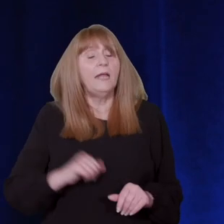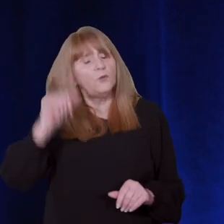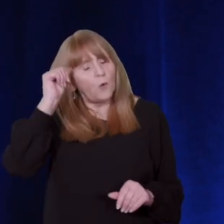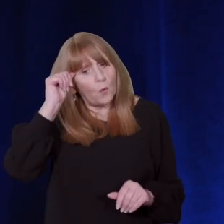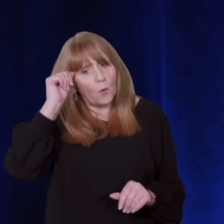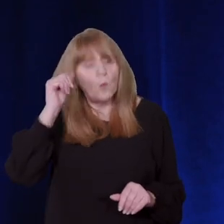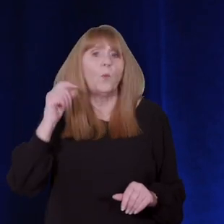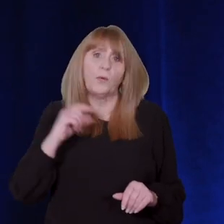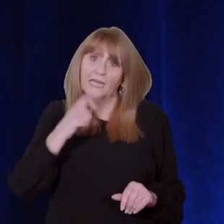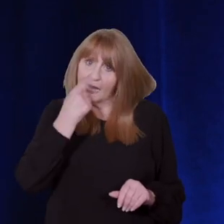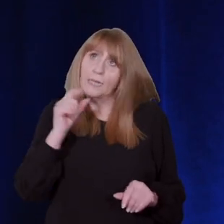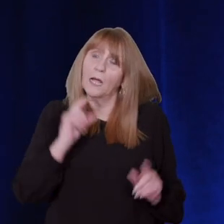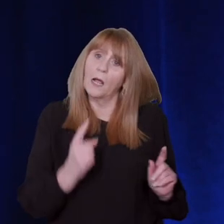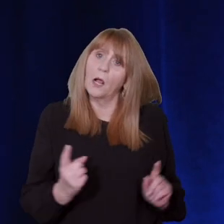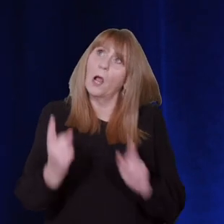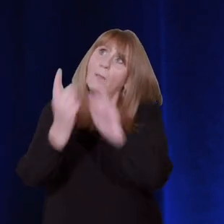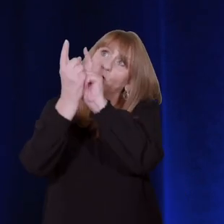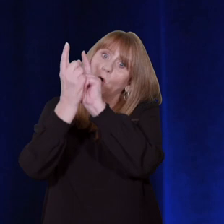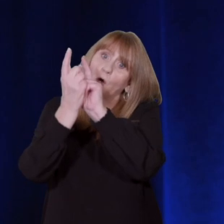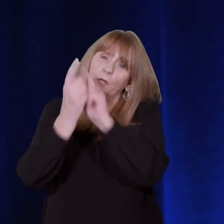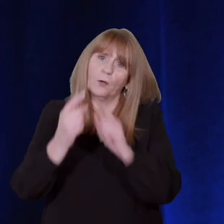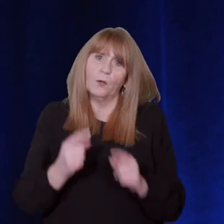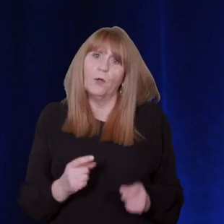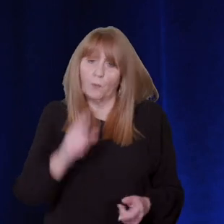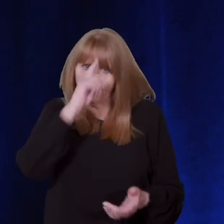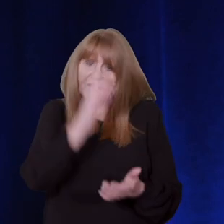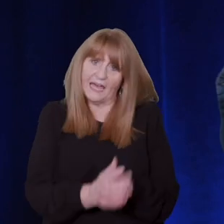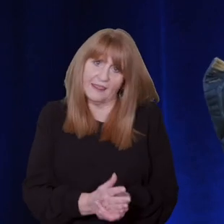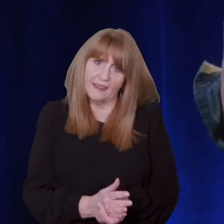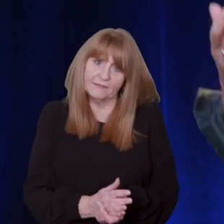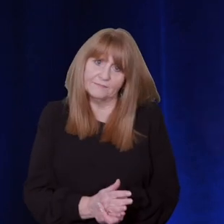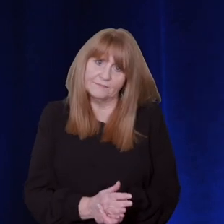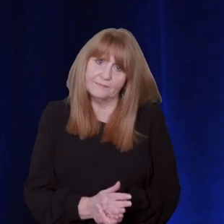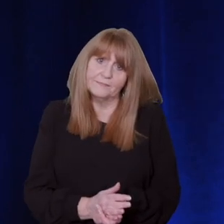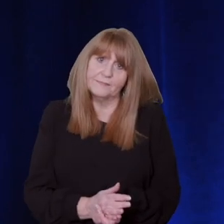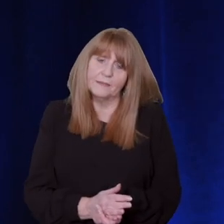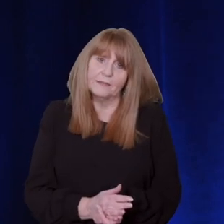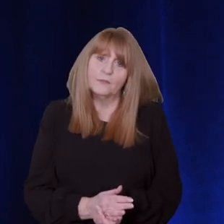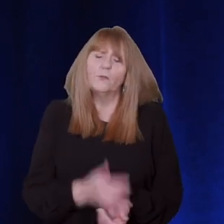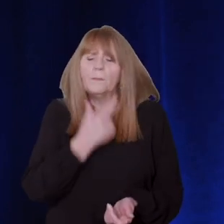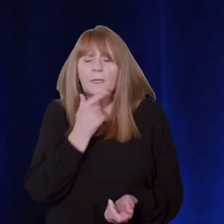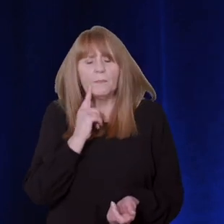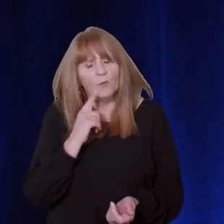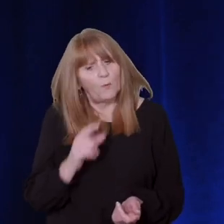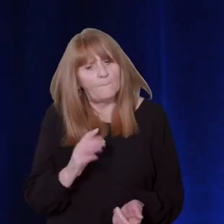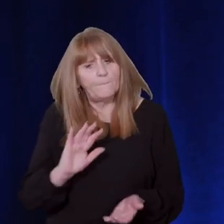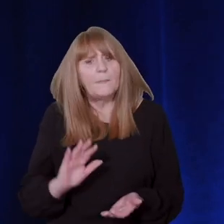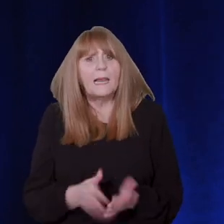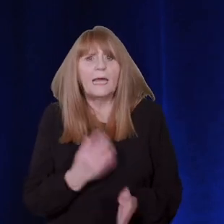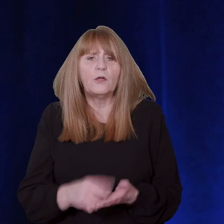I want you to know for sure this is about your life making a difference. So folks, play your part. Choose